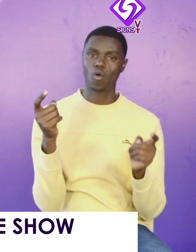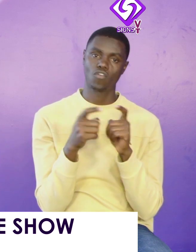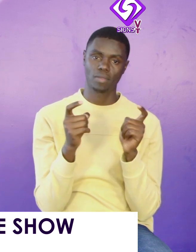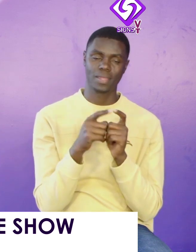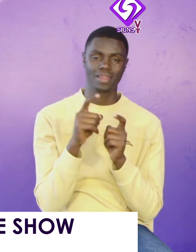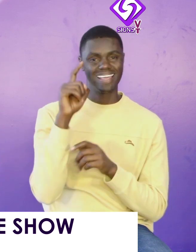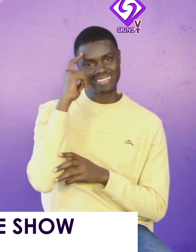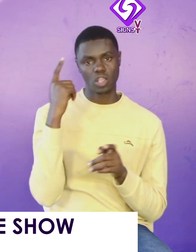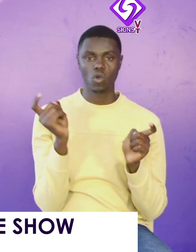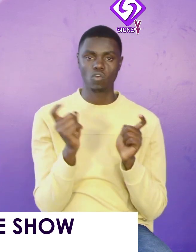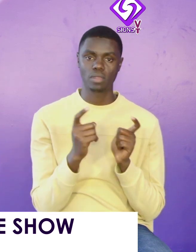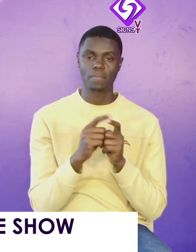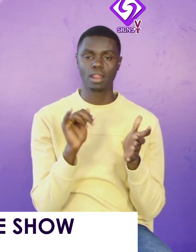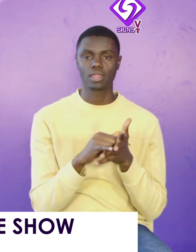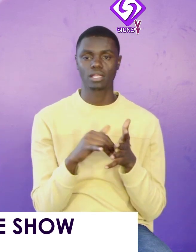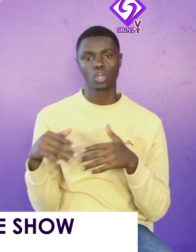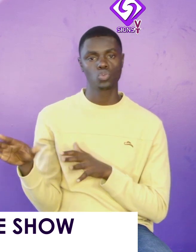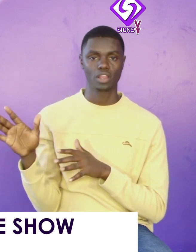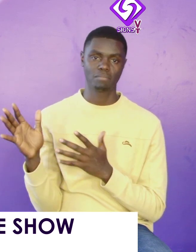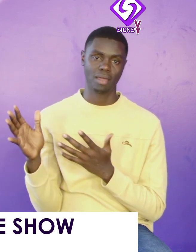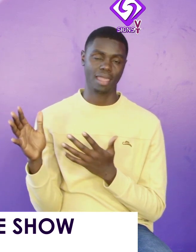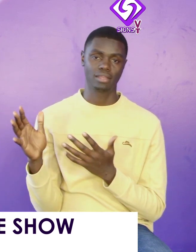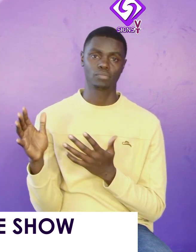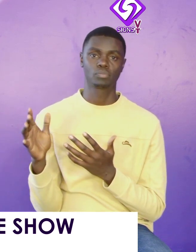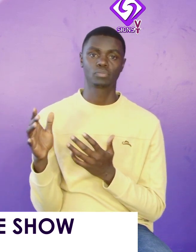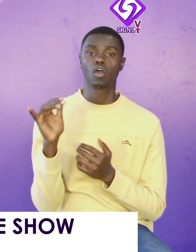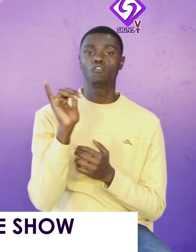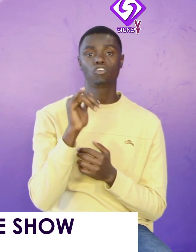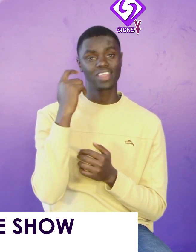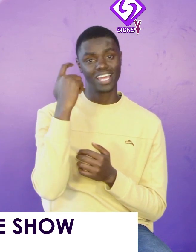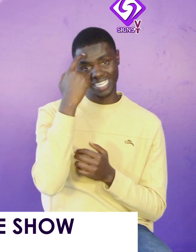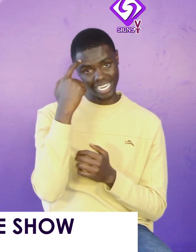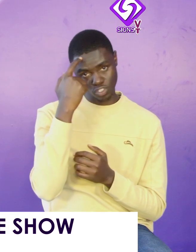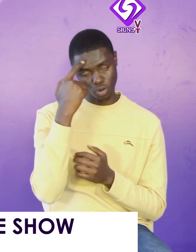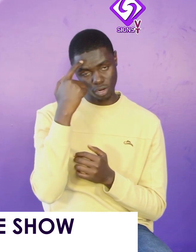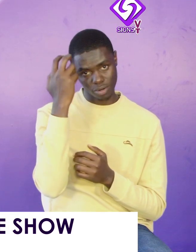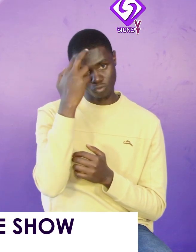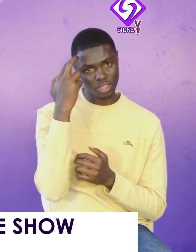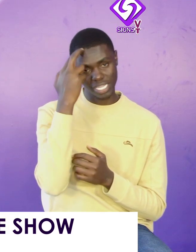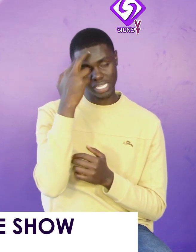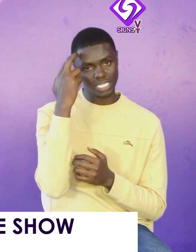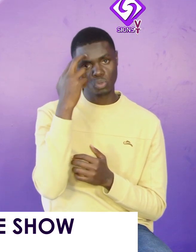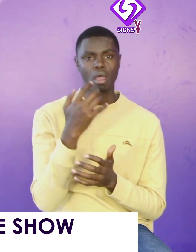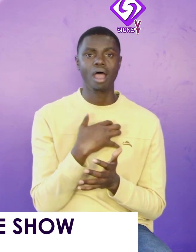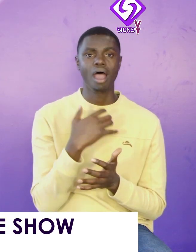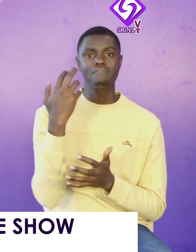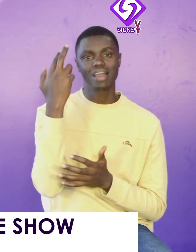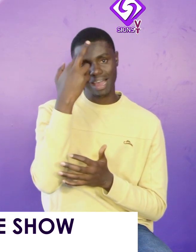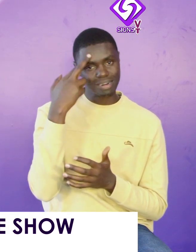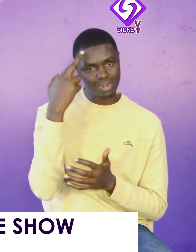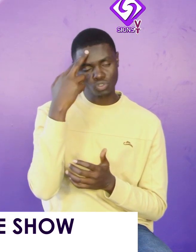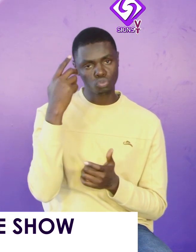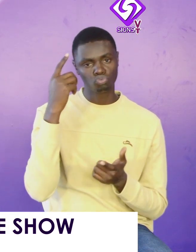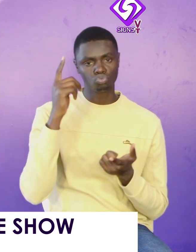Think of the pain that you leave behind. Just for that reason alone, you have a reason to